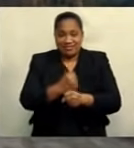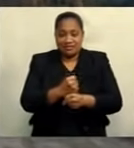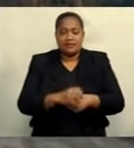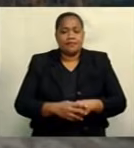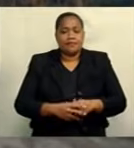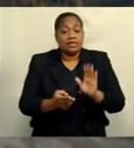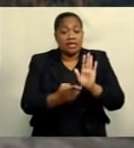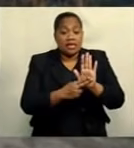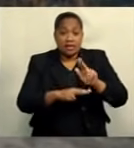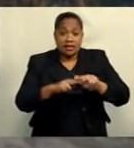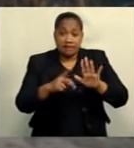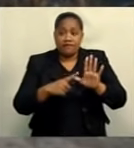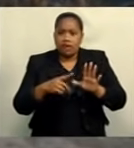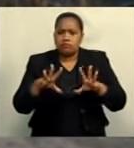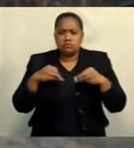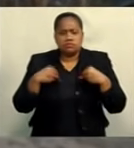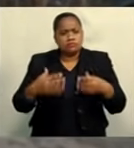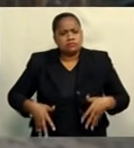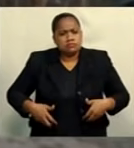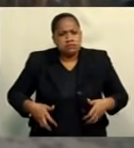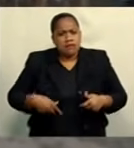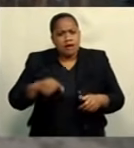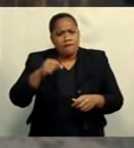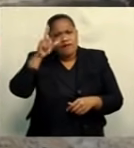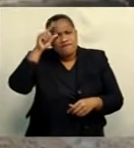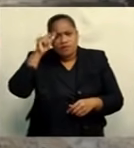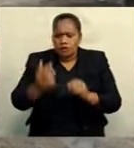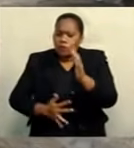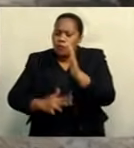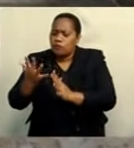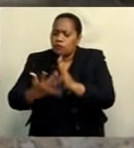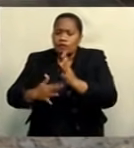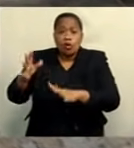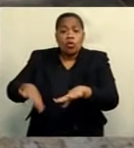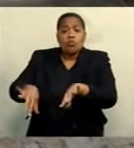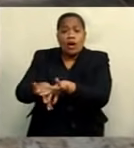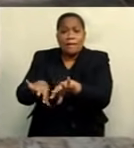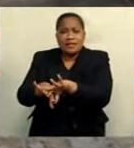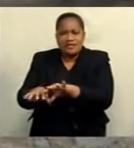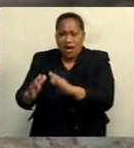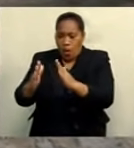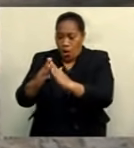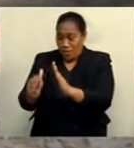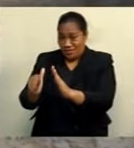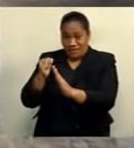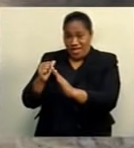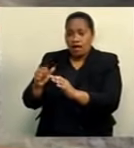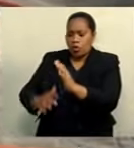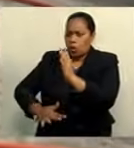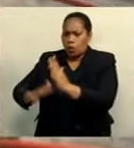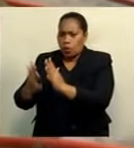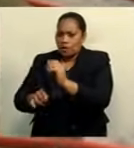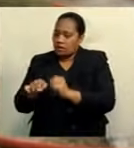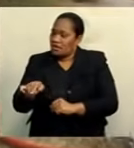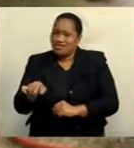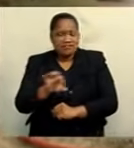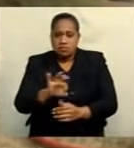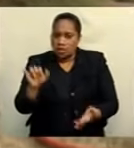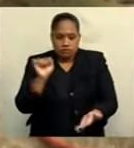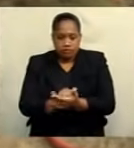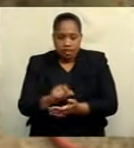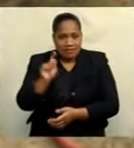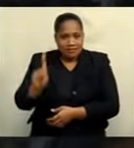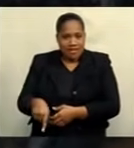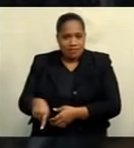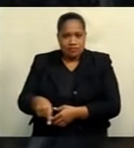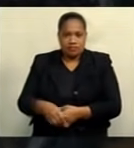also received complaints regarding Fijians burning rubbish in their backyard. Soane is reminding the public that it is illegal to burn rubbish in